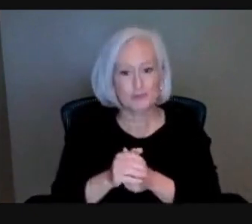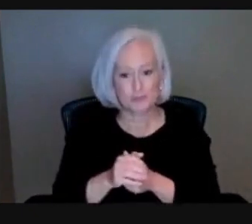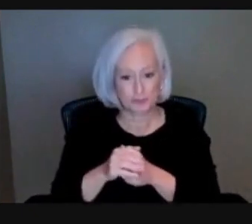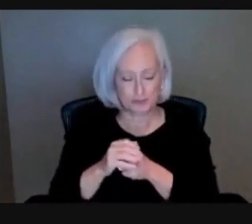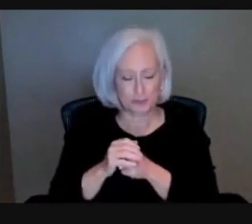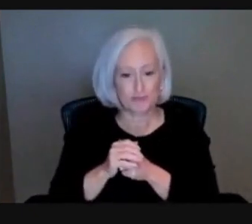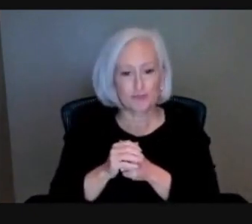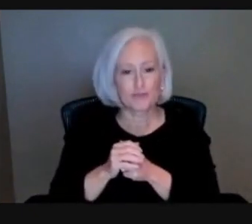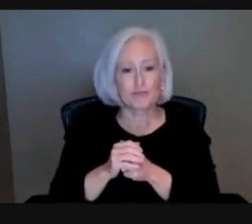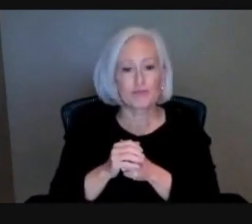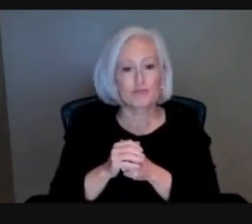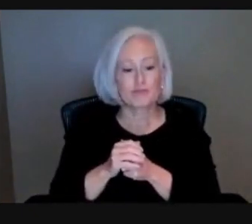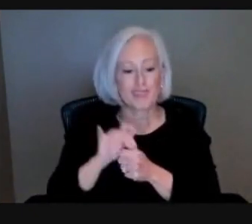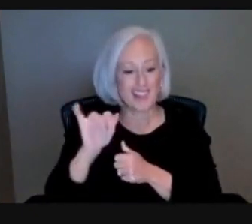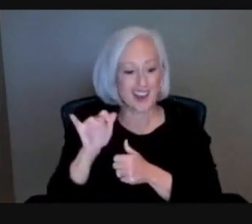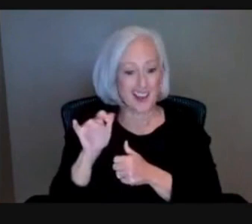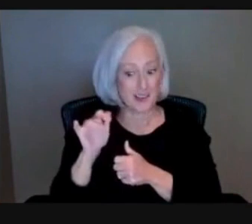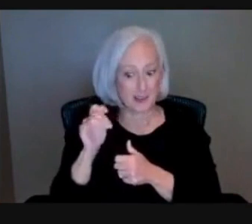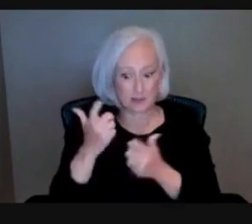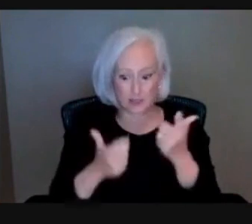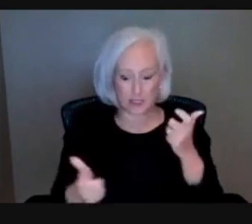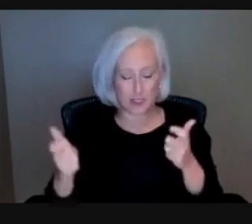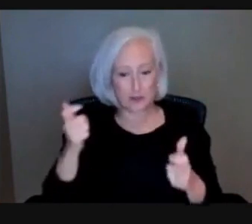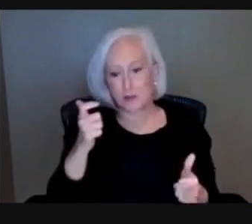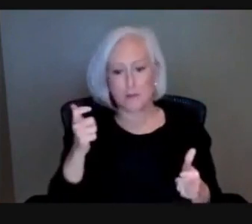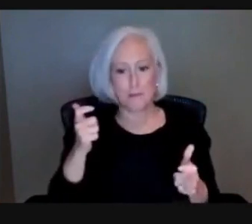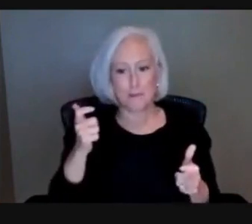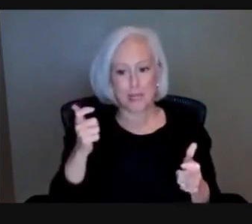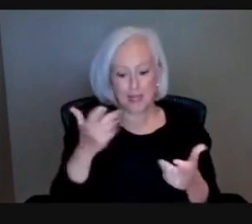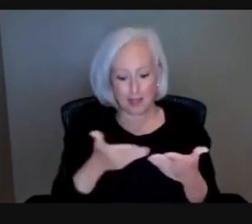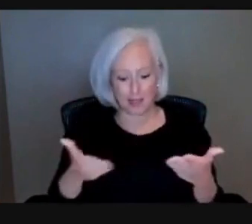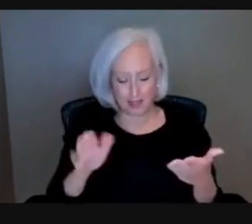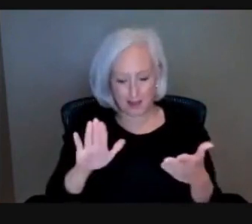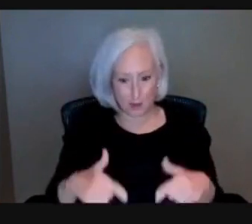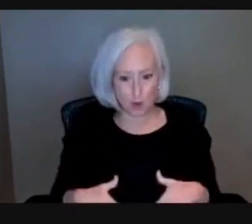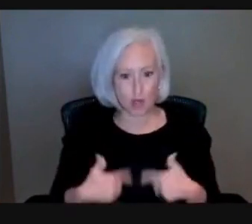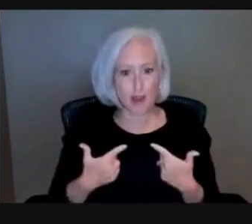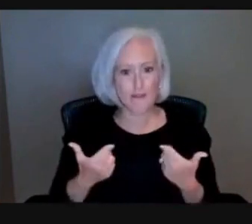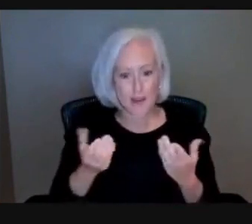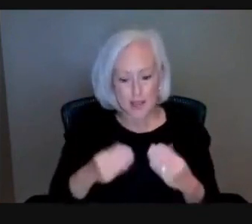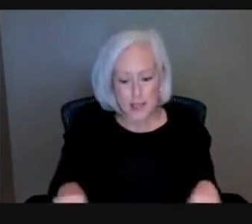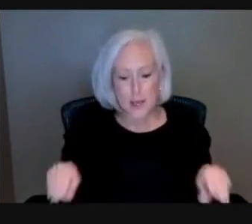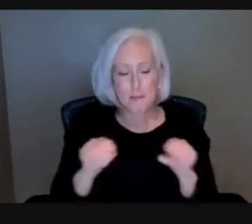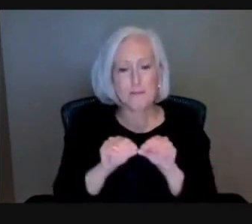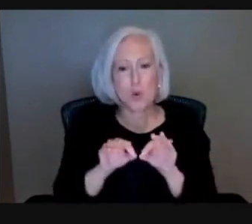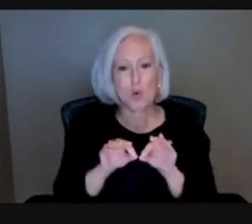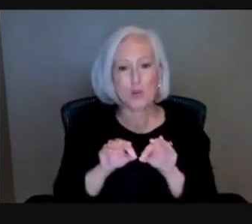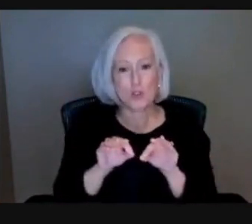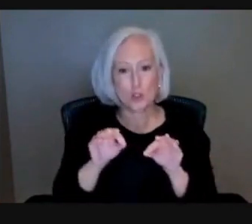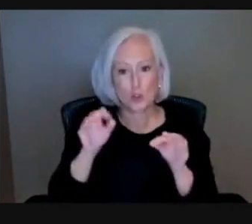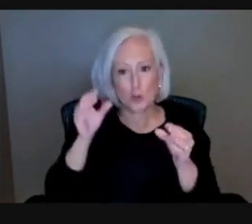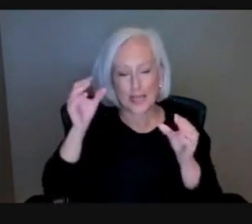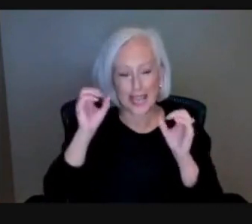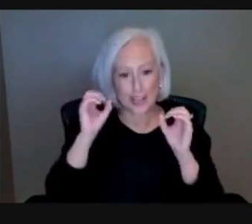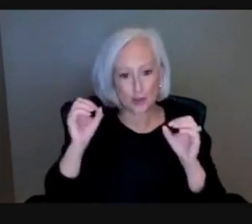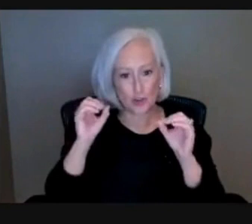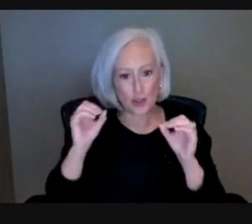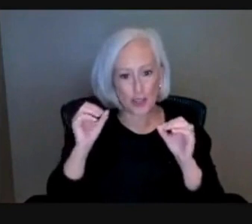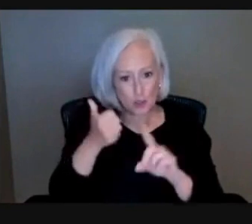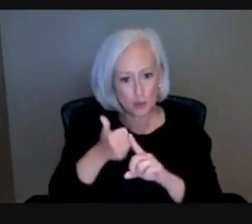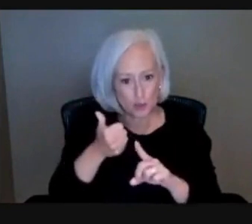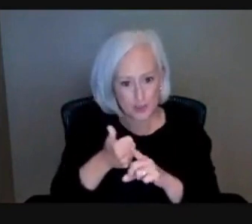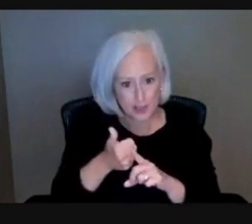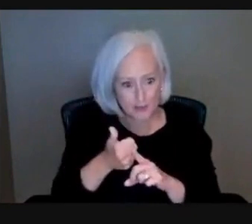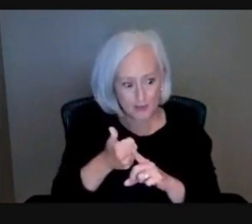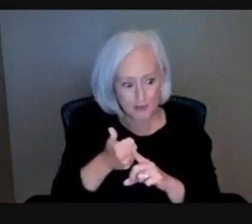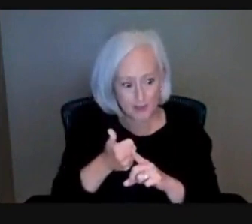in your life. And I think it is so important that you educate yourself. If you come away with anything on this class today, I hope that